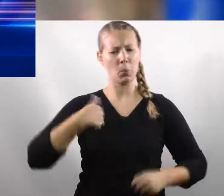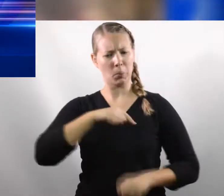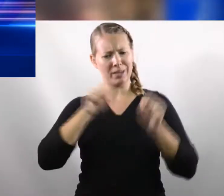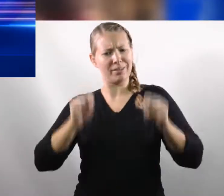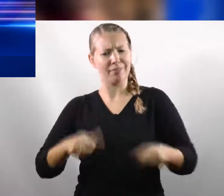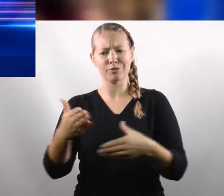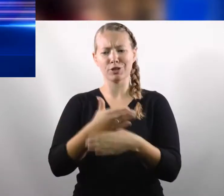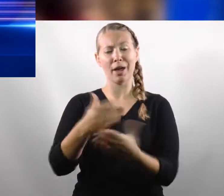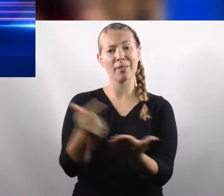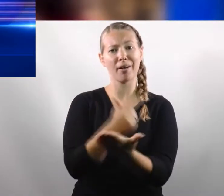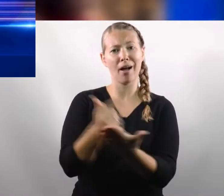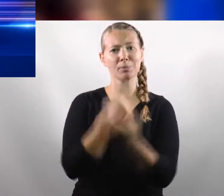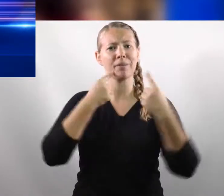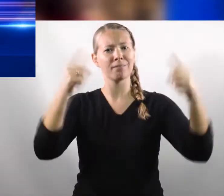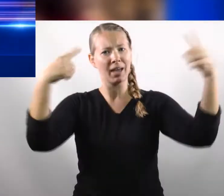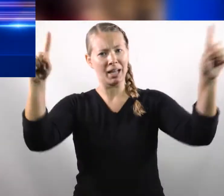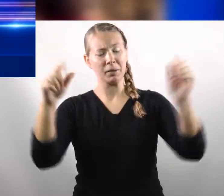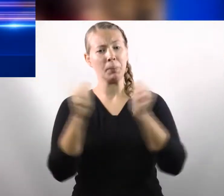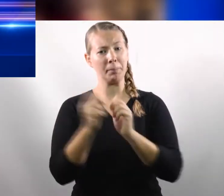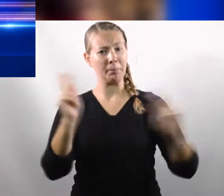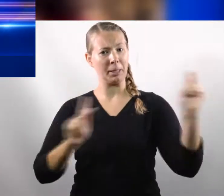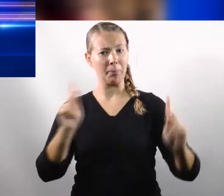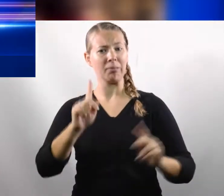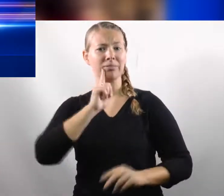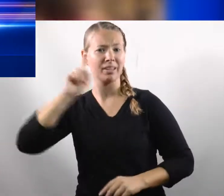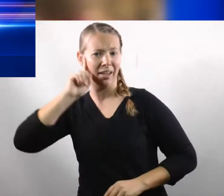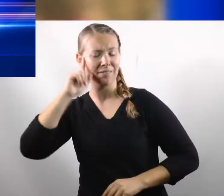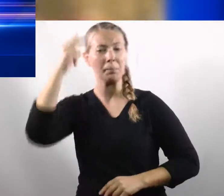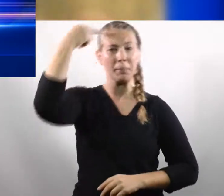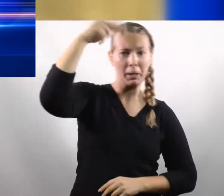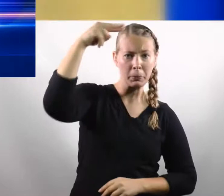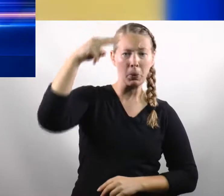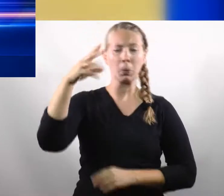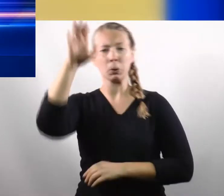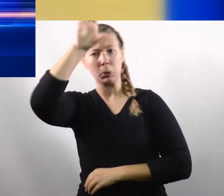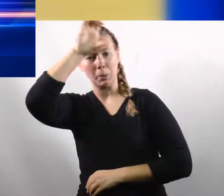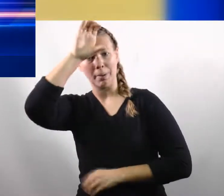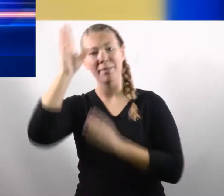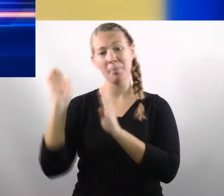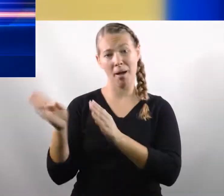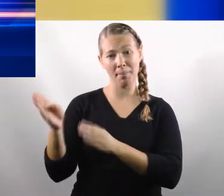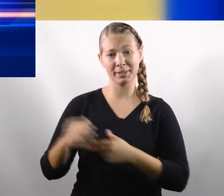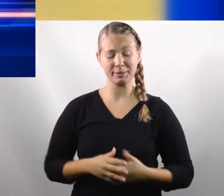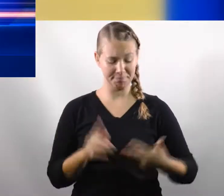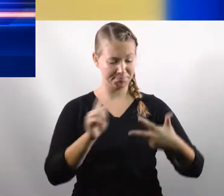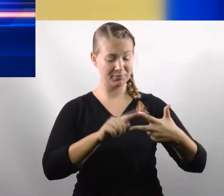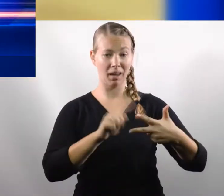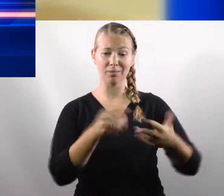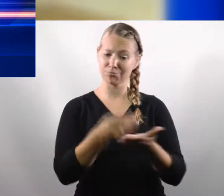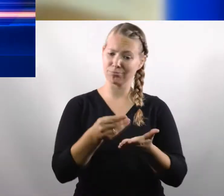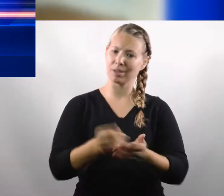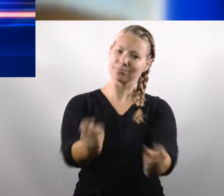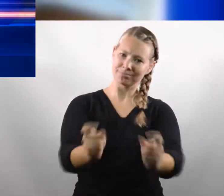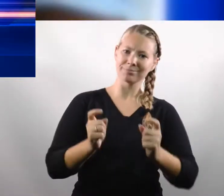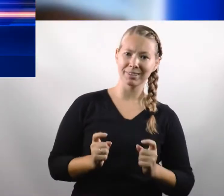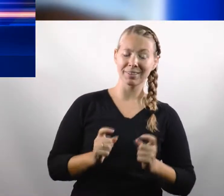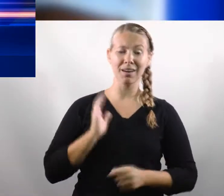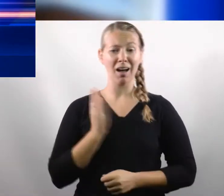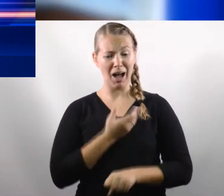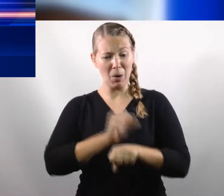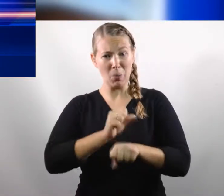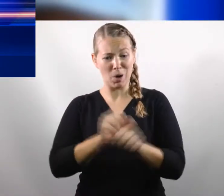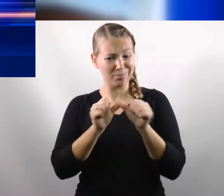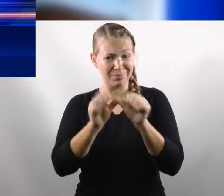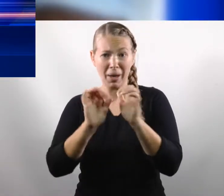gospel effectively with those in Mexico, Cuba, and the Bahamas. You can also help by giving. Our efforts can only